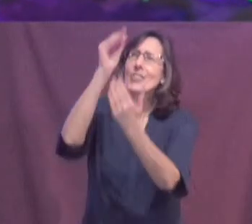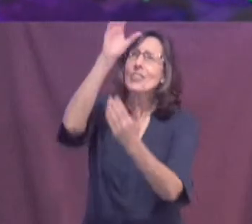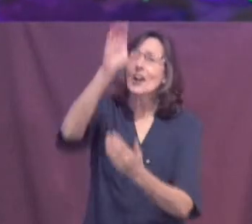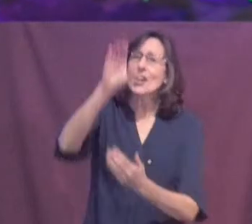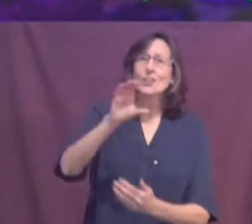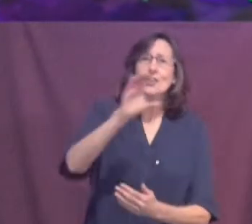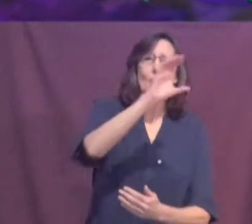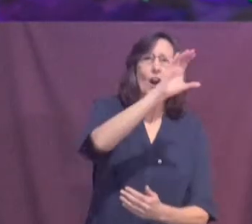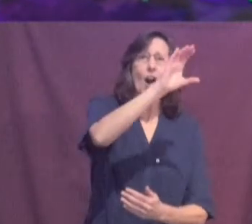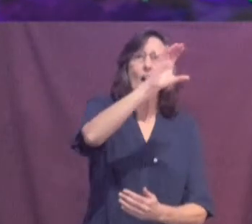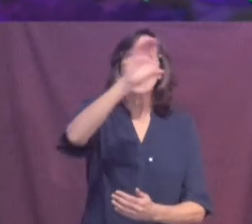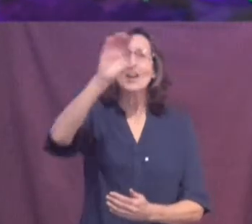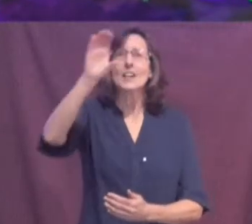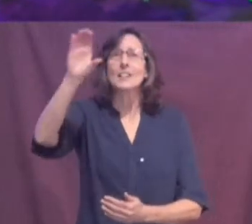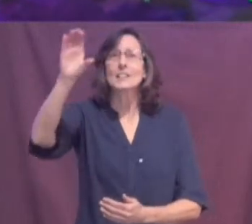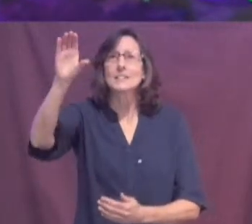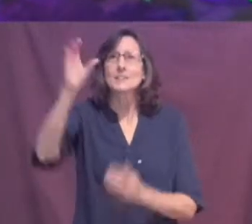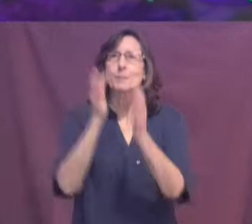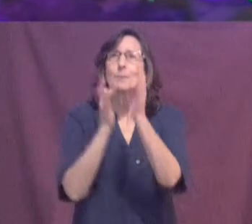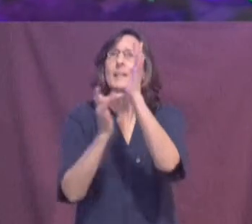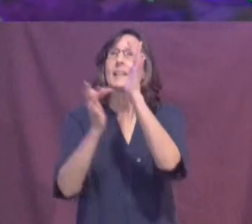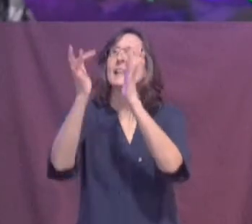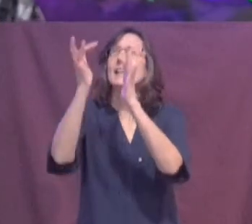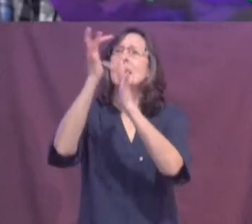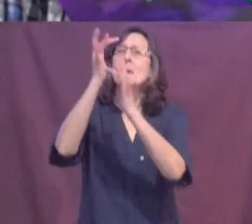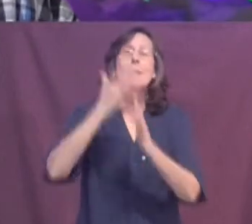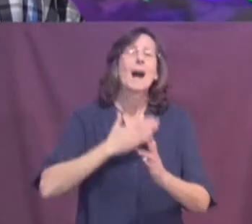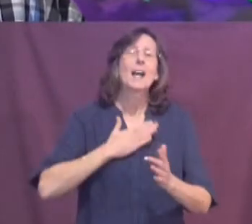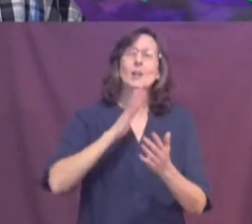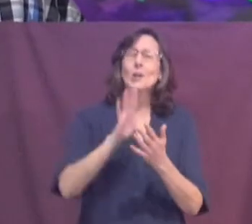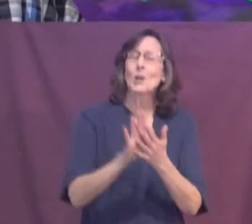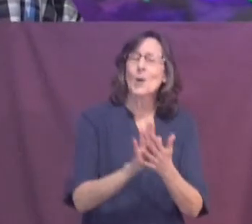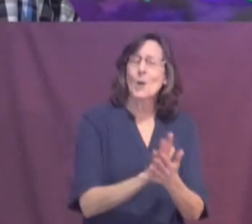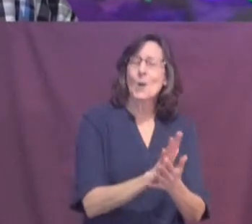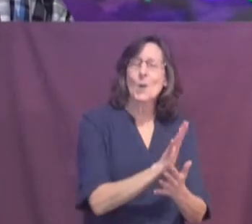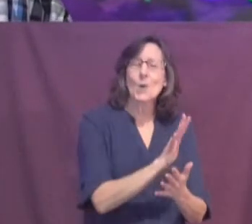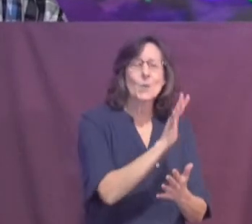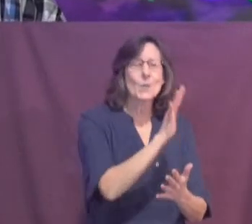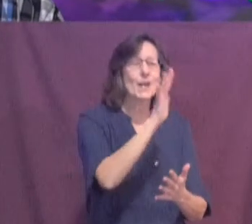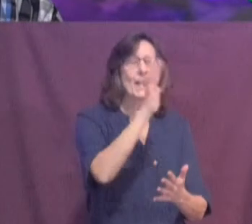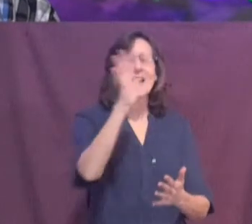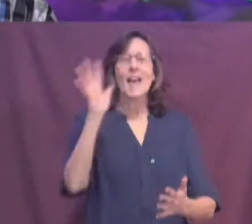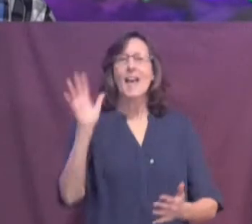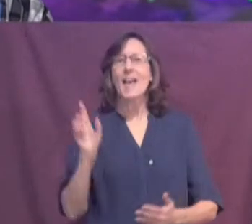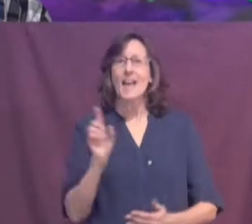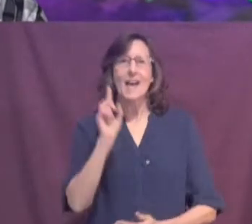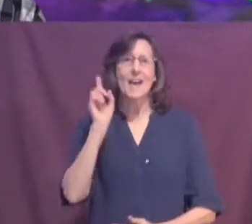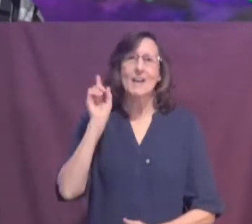In the cross be my glory